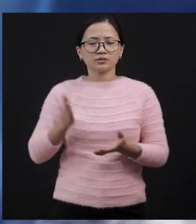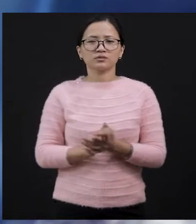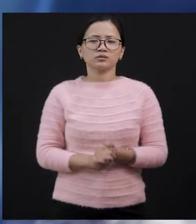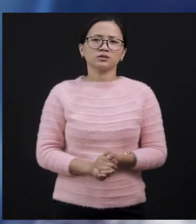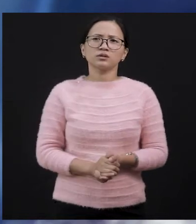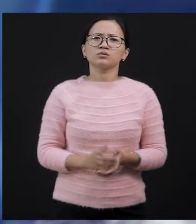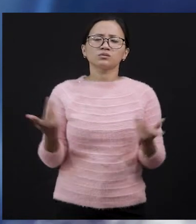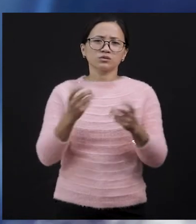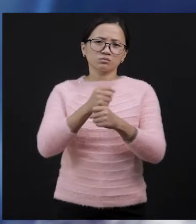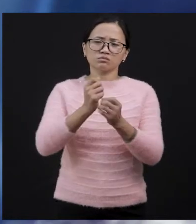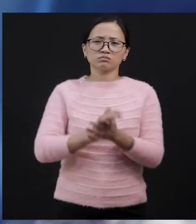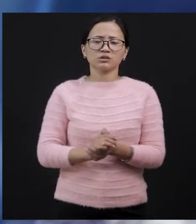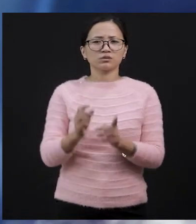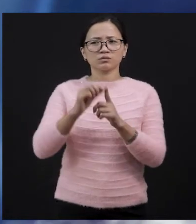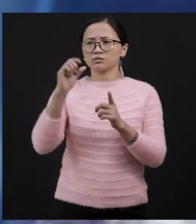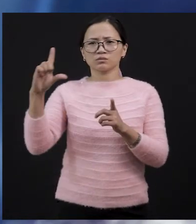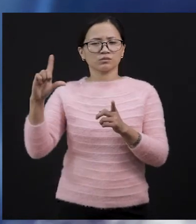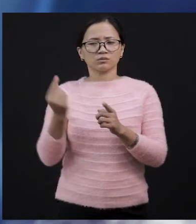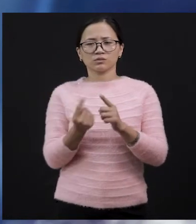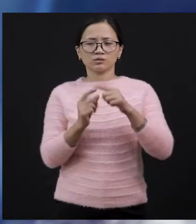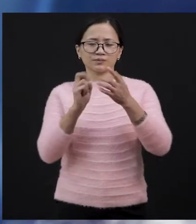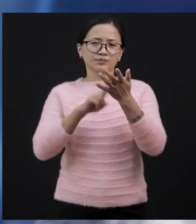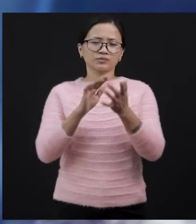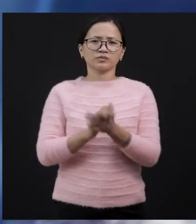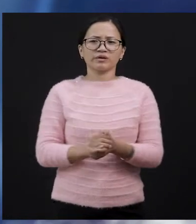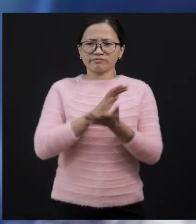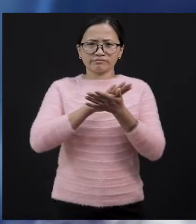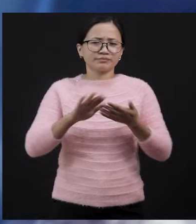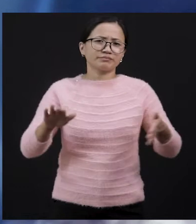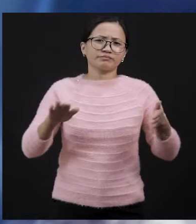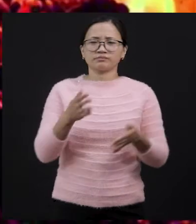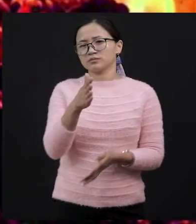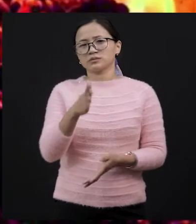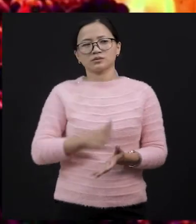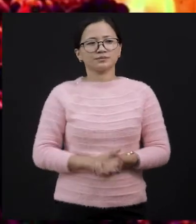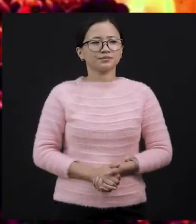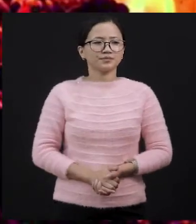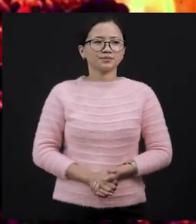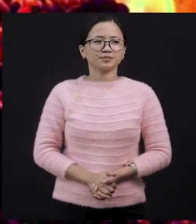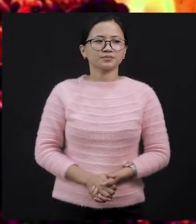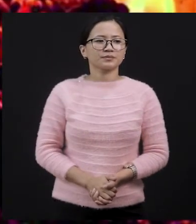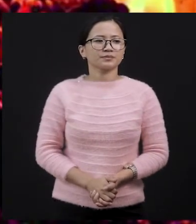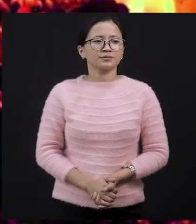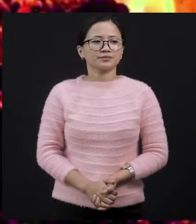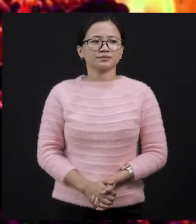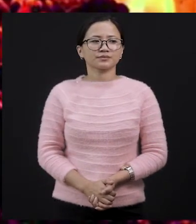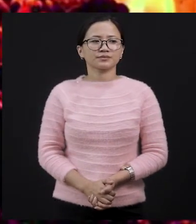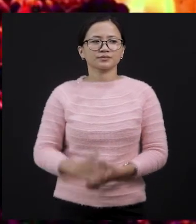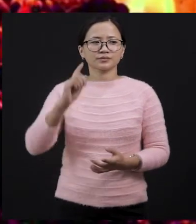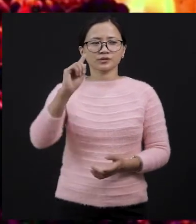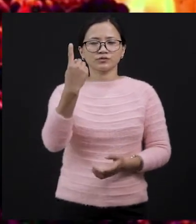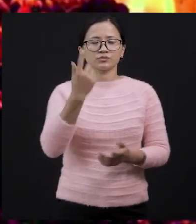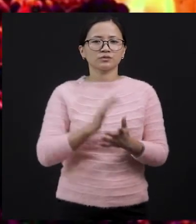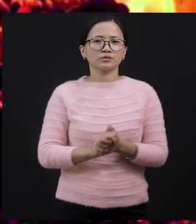And we are going to discuss all of them one by one. Okay? So the